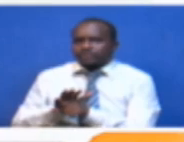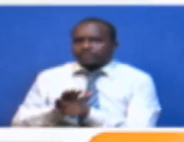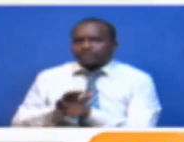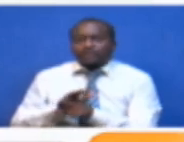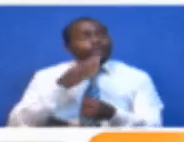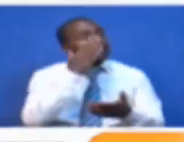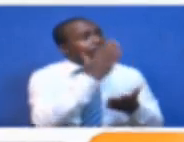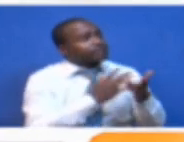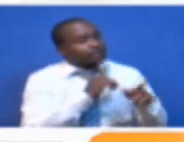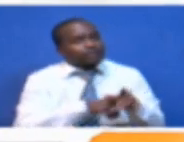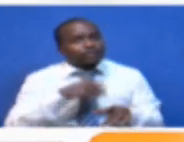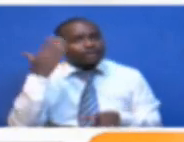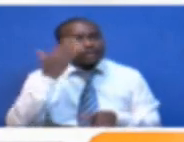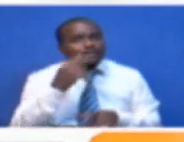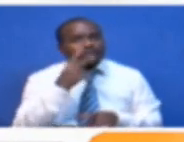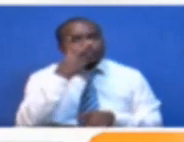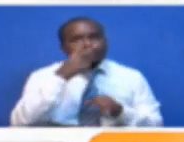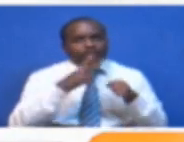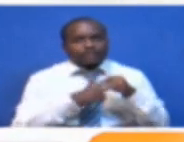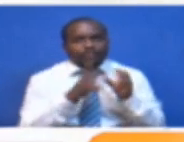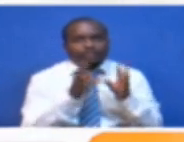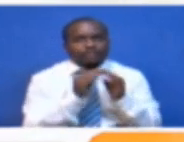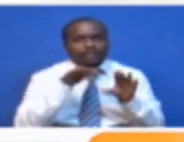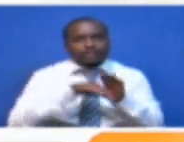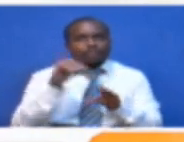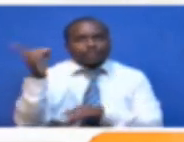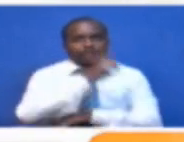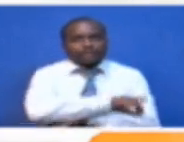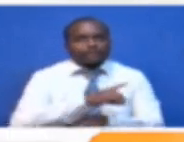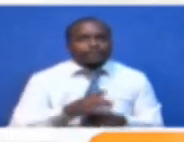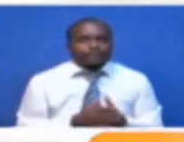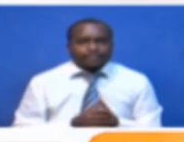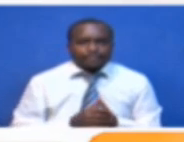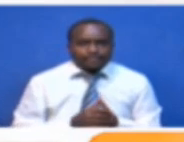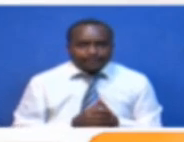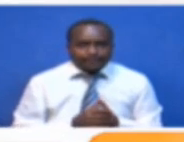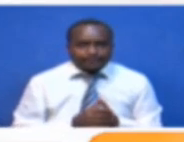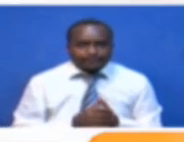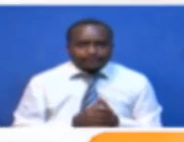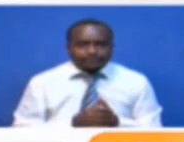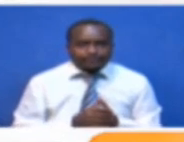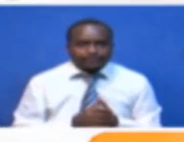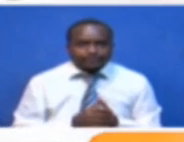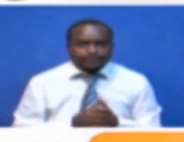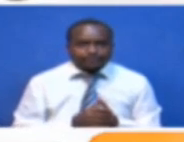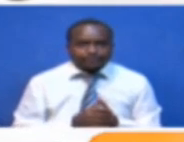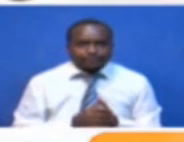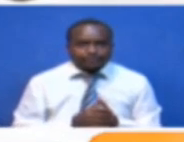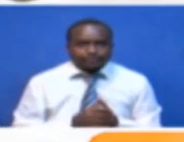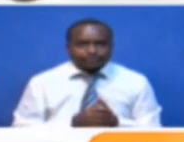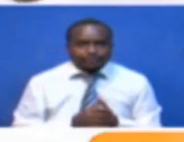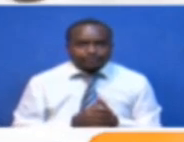address 27 meetings in a day. Come on. Yes.